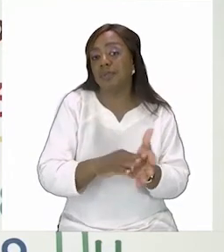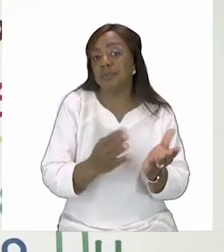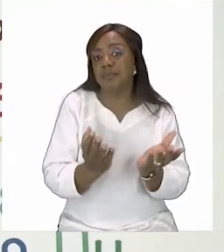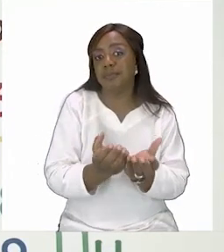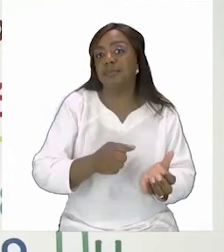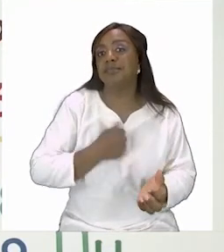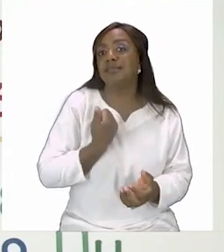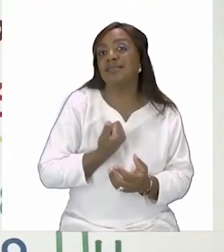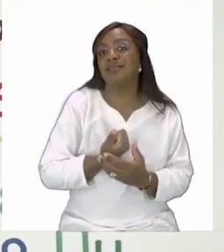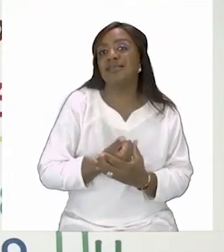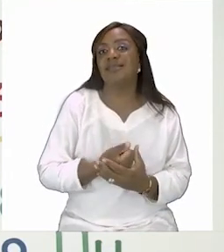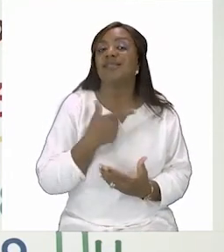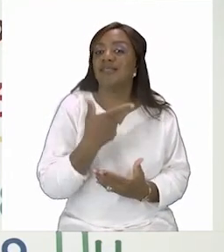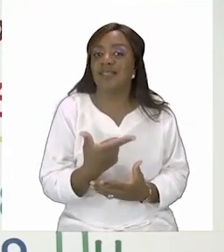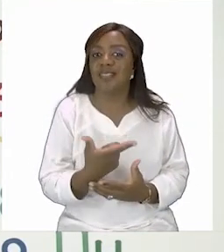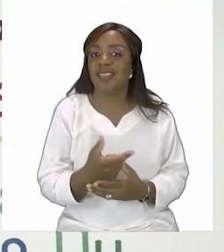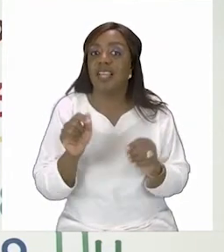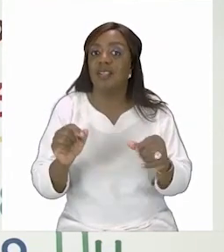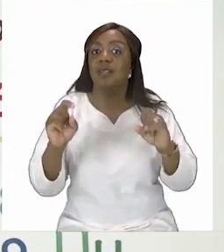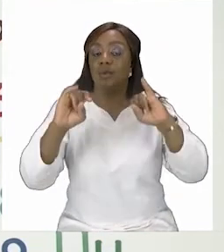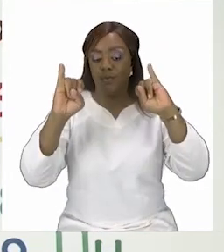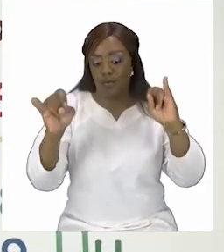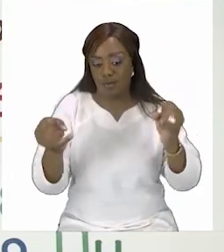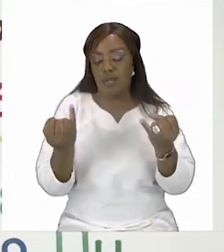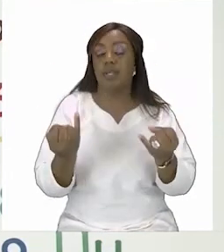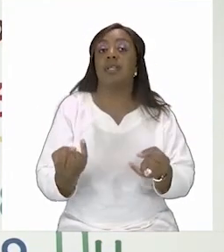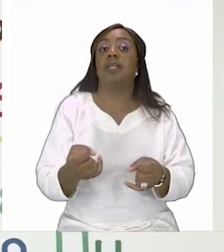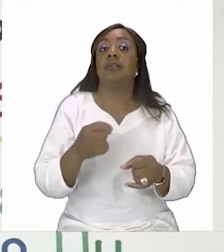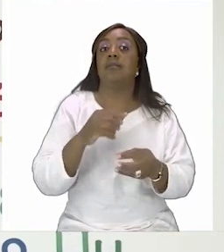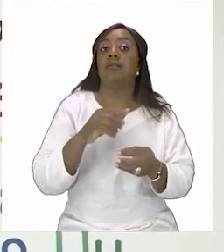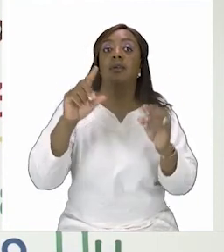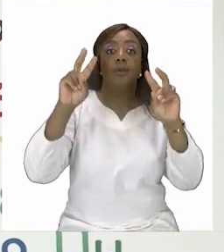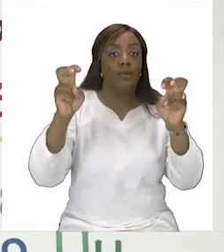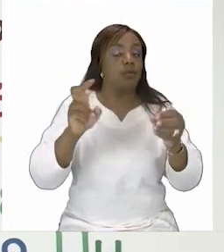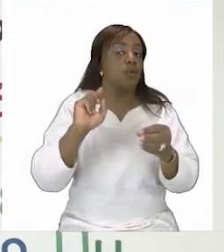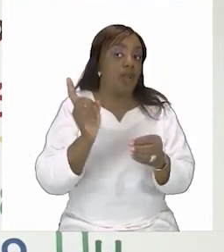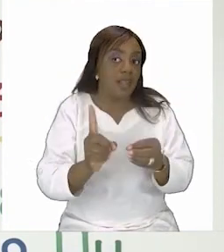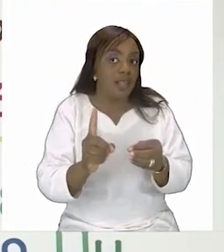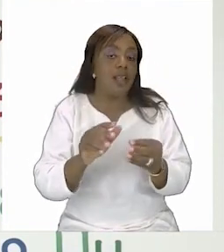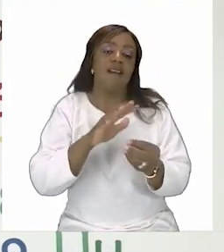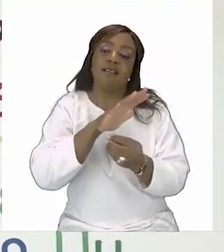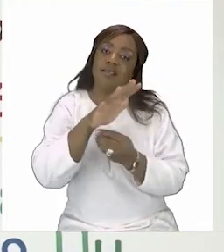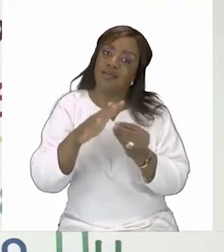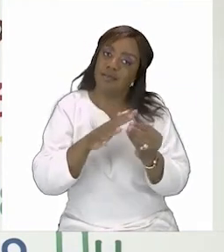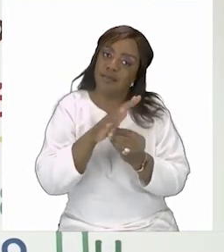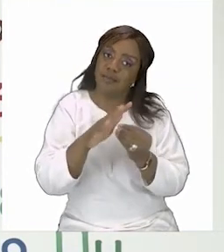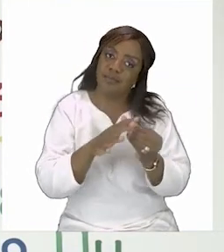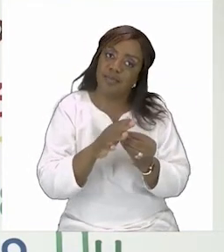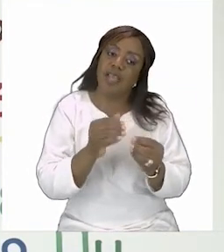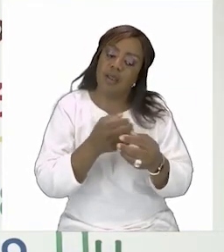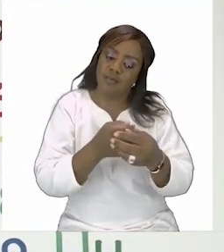me. This week our theme has been family. And